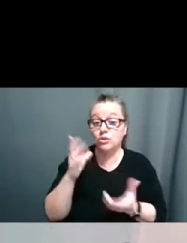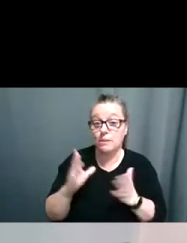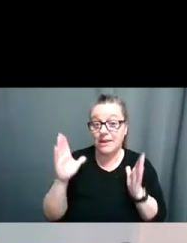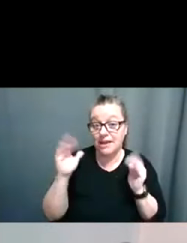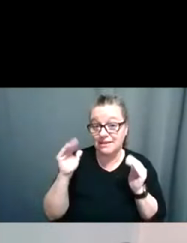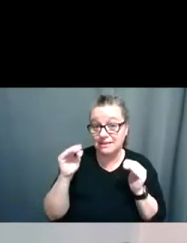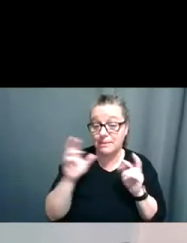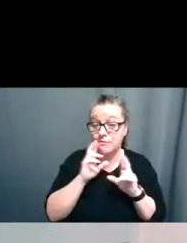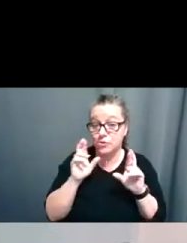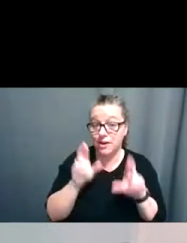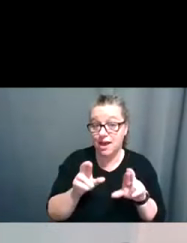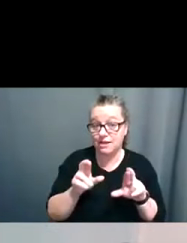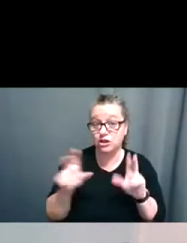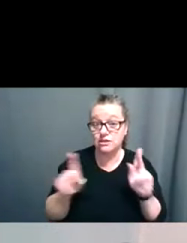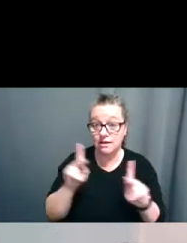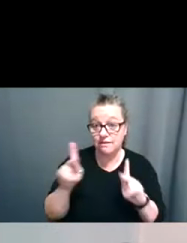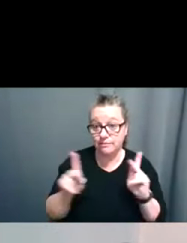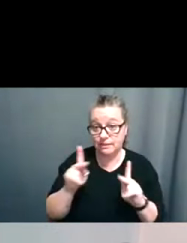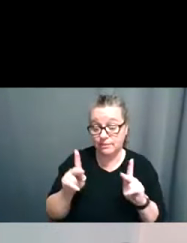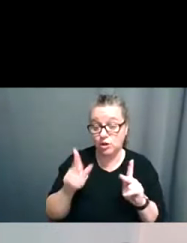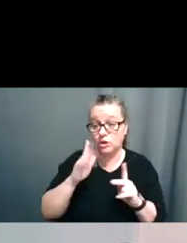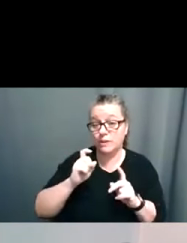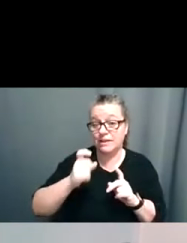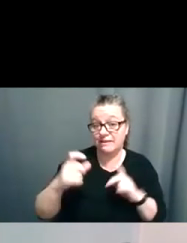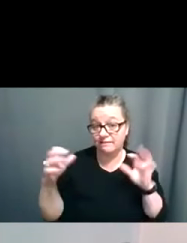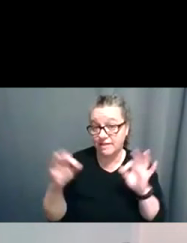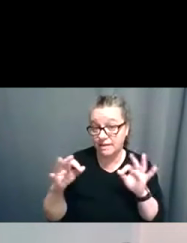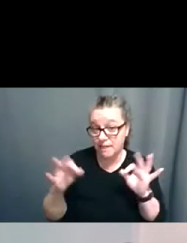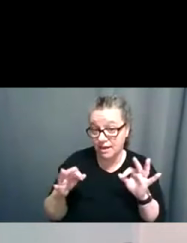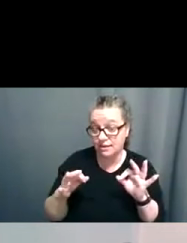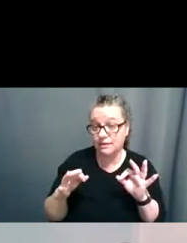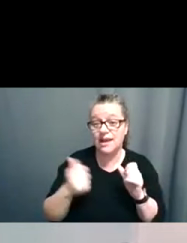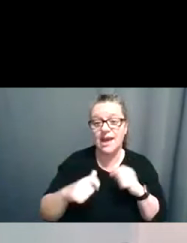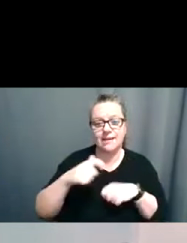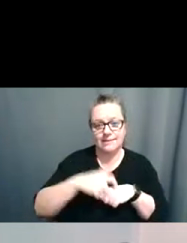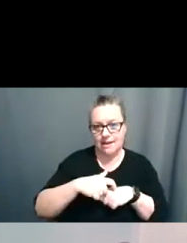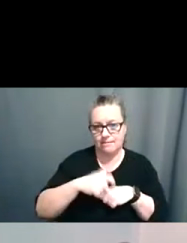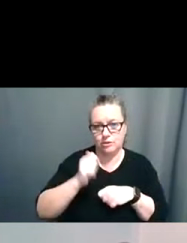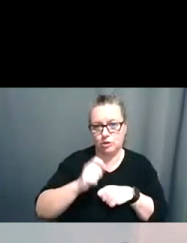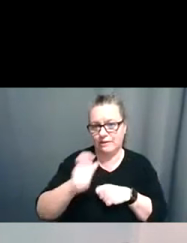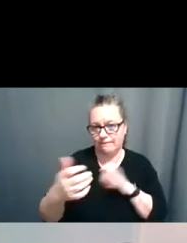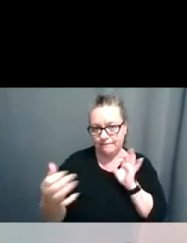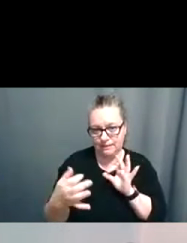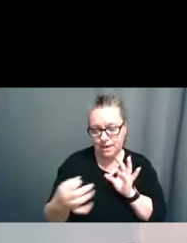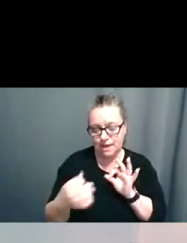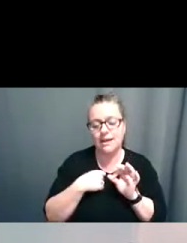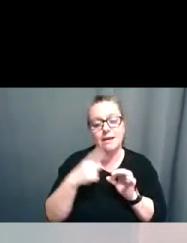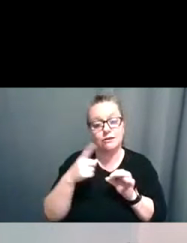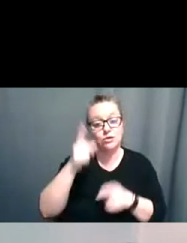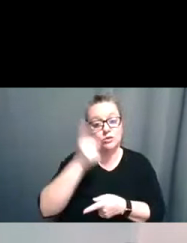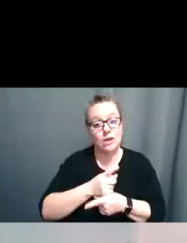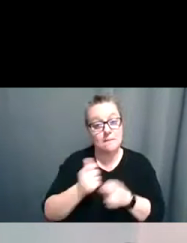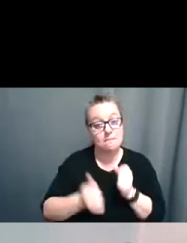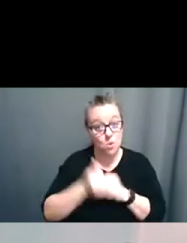the reactions of people you're going to give feedback to anytime you give it to them. And I bet you're right most